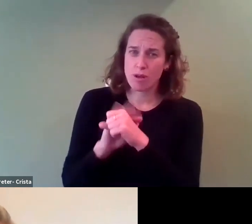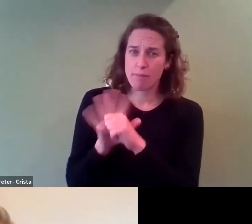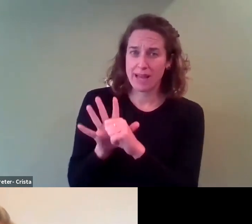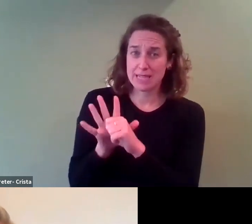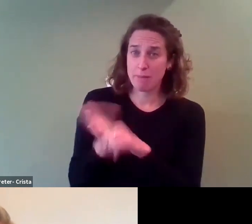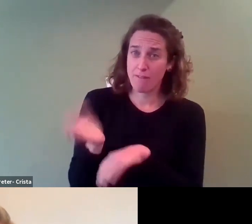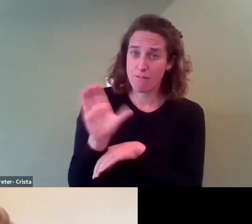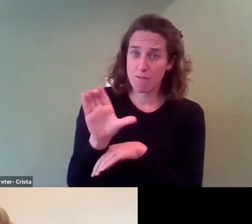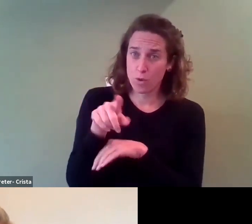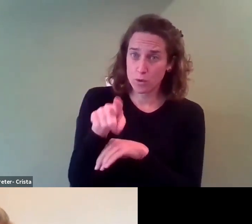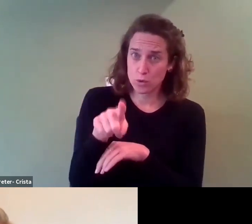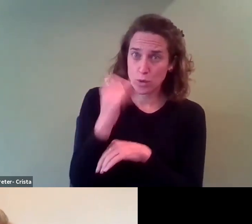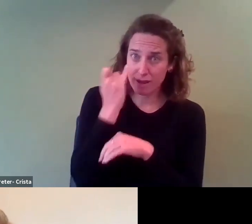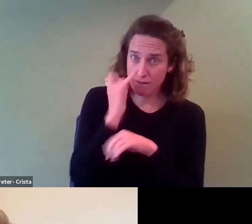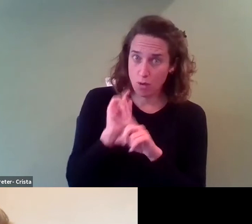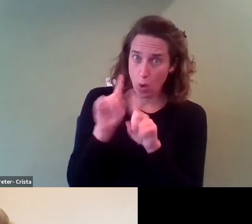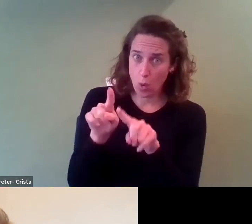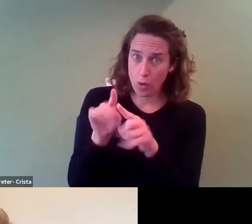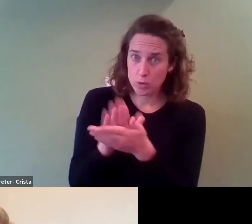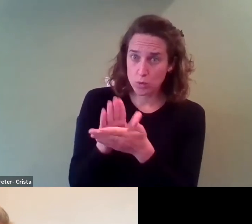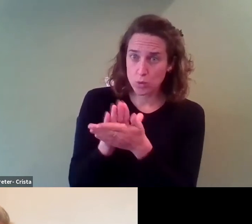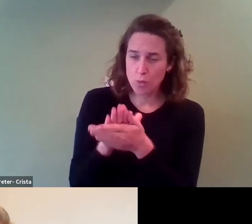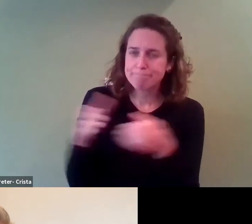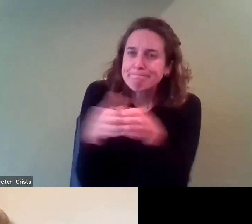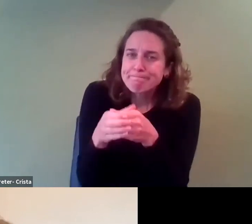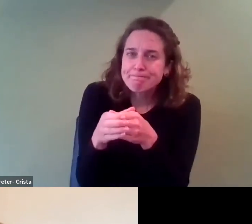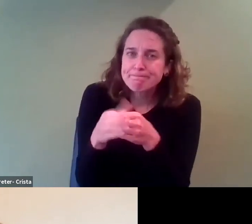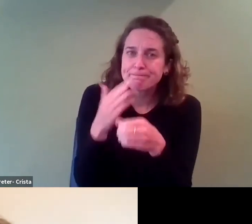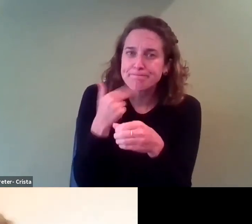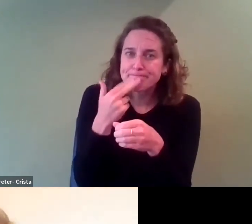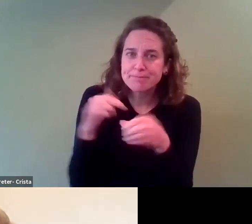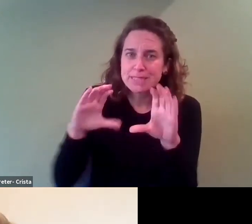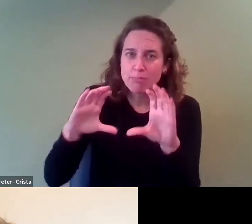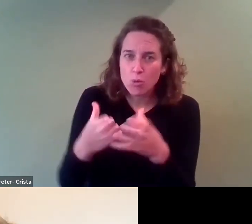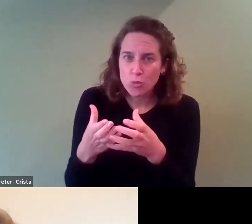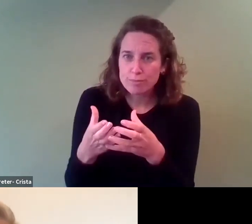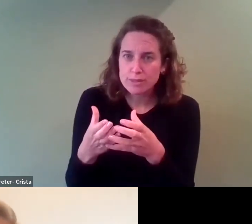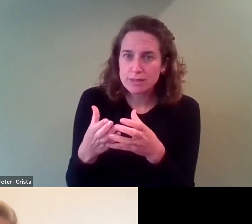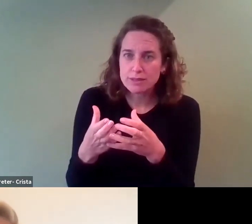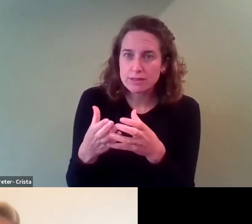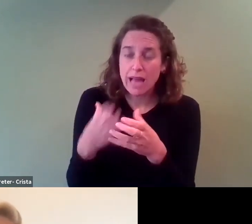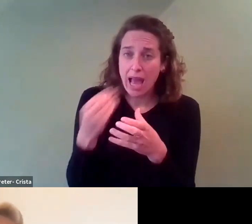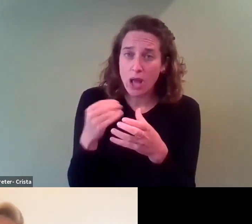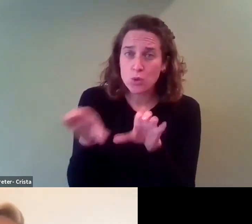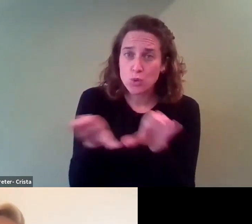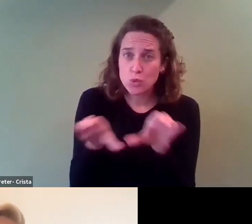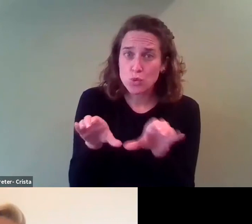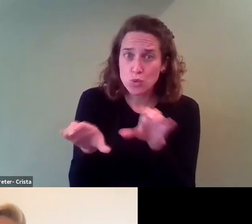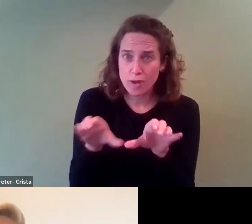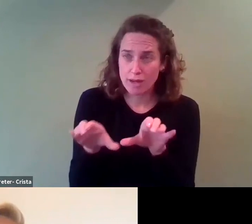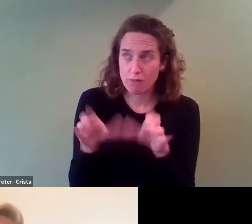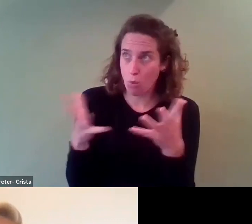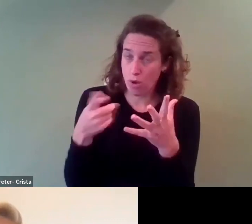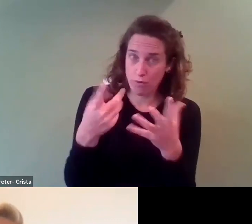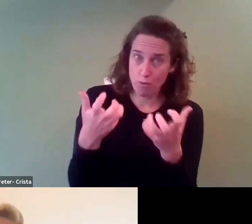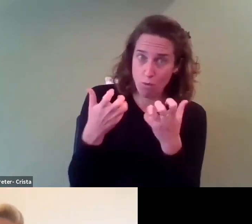going into school, you're traveling in smaller groups. And you're in fact doing what everyone has wanted all along, especially with the